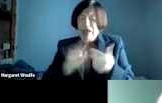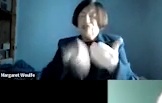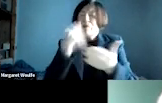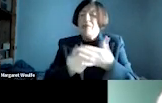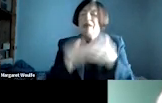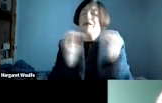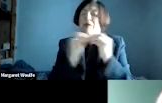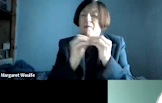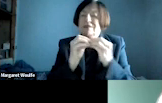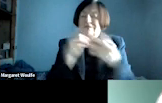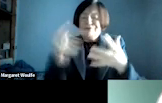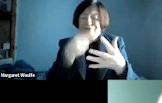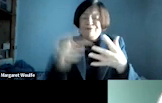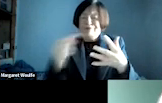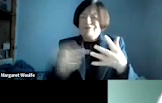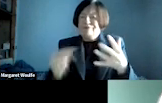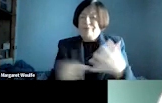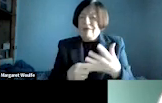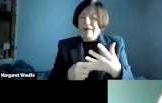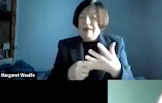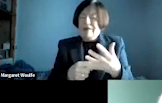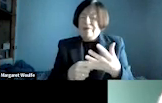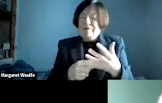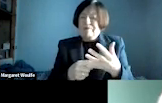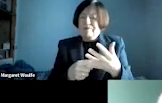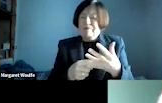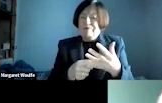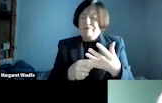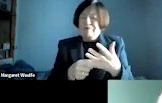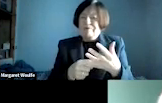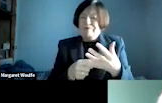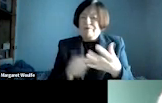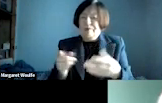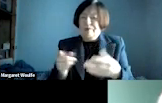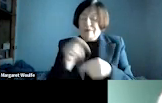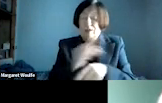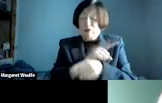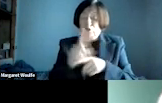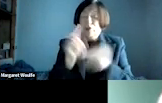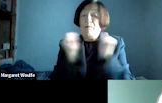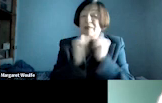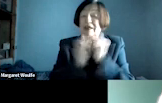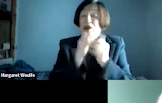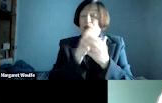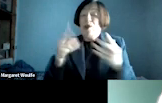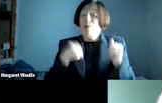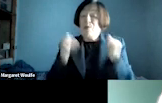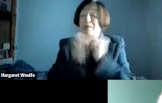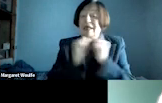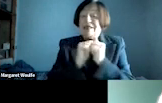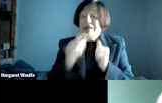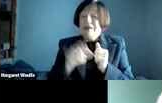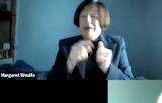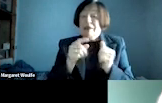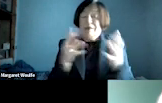comments and so on, and take them on board. And then during meetings, when we're meeting, it'll be a